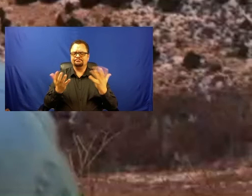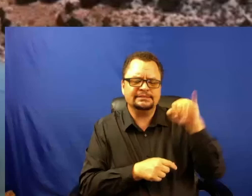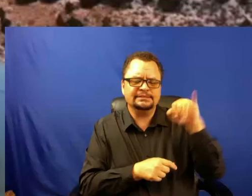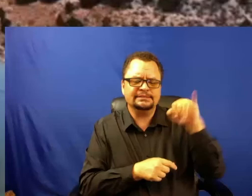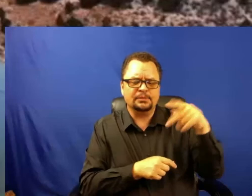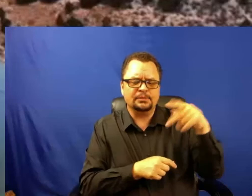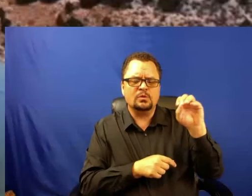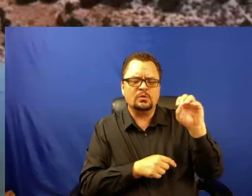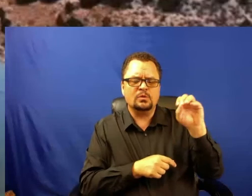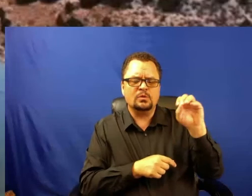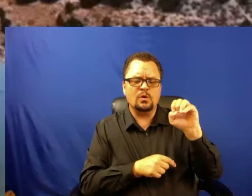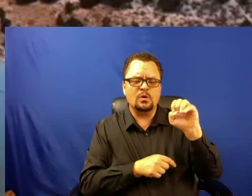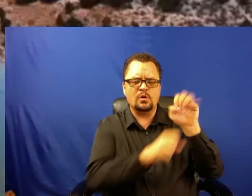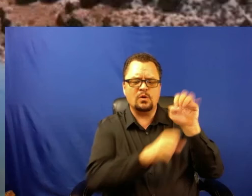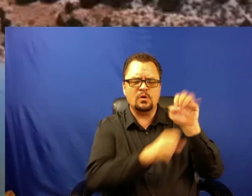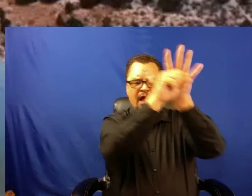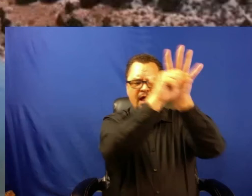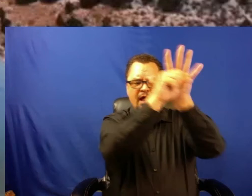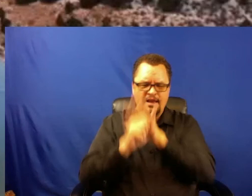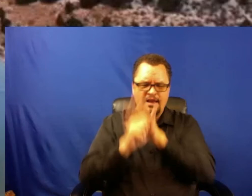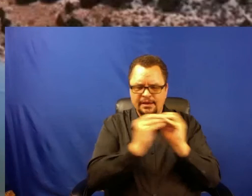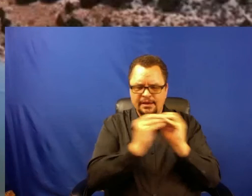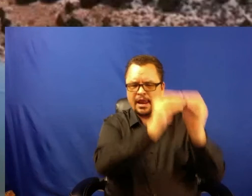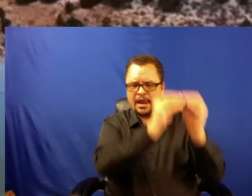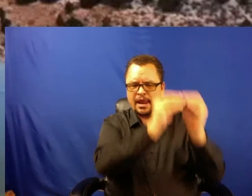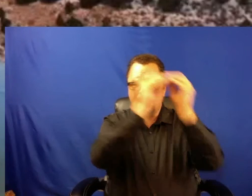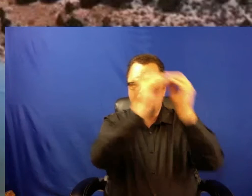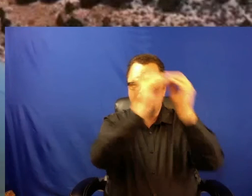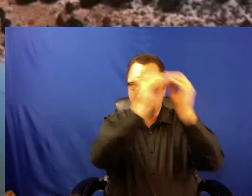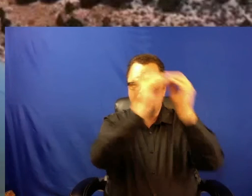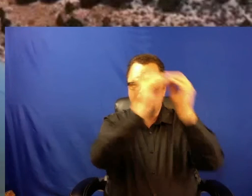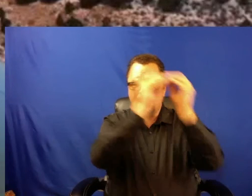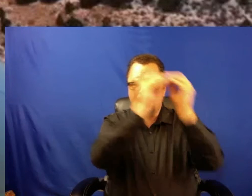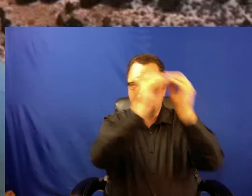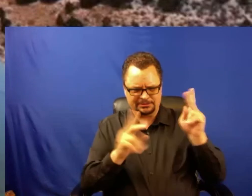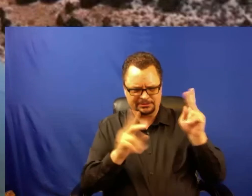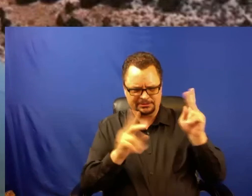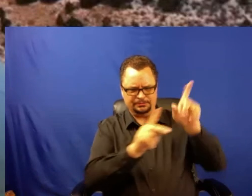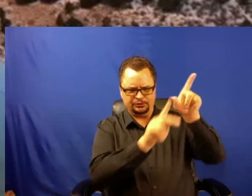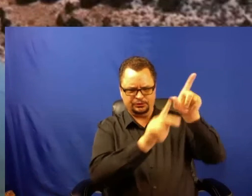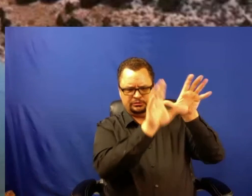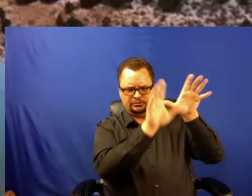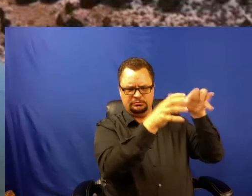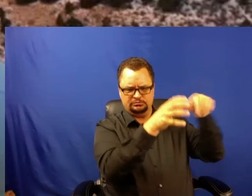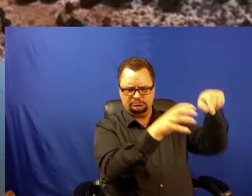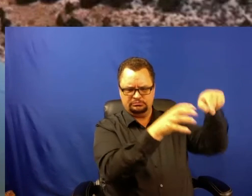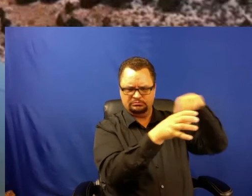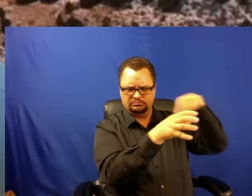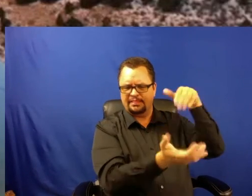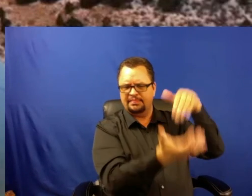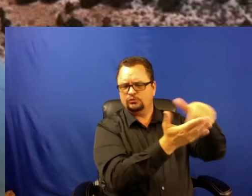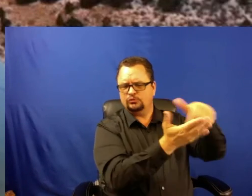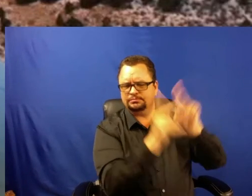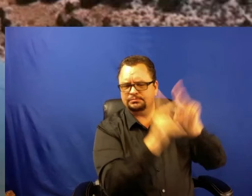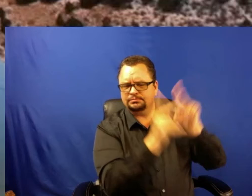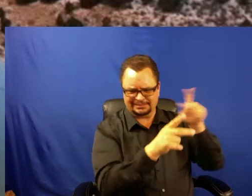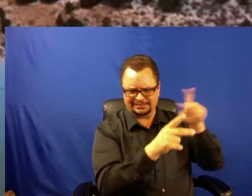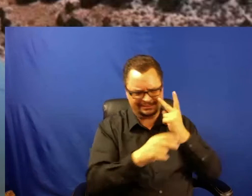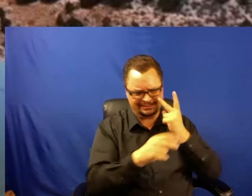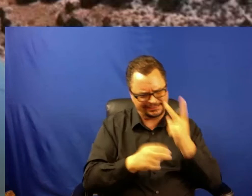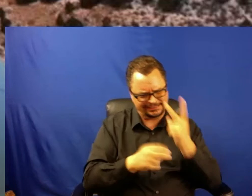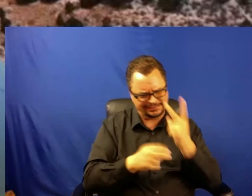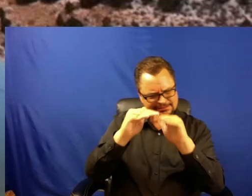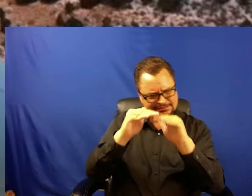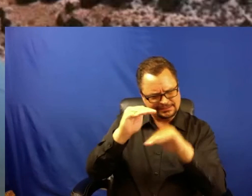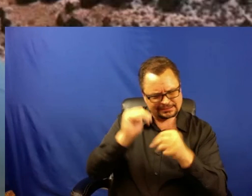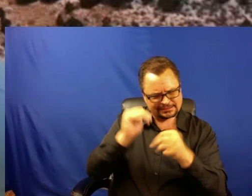is around 6,000, and they typically see less than 10 cases, 5 cases a day or a week. So The zip code